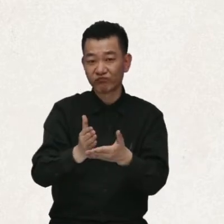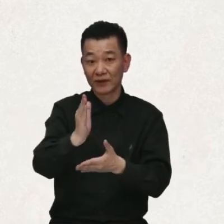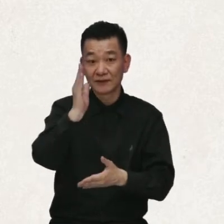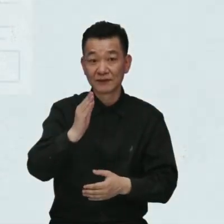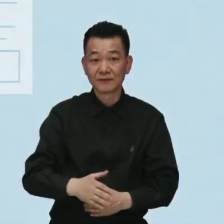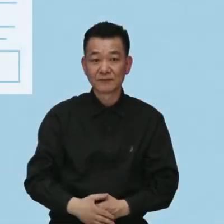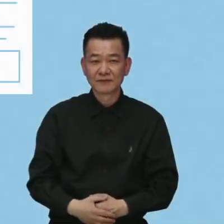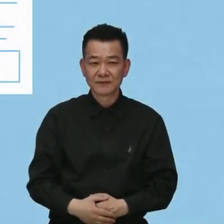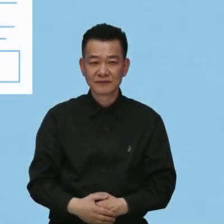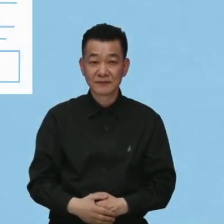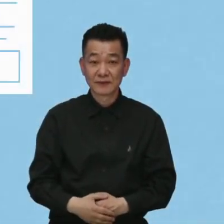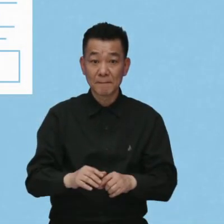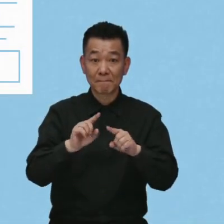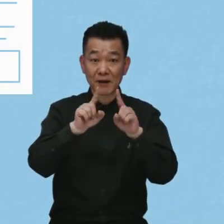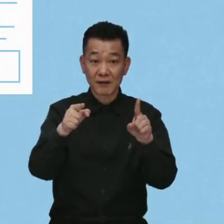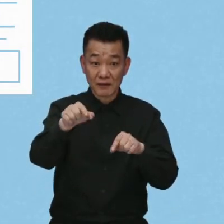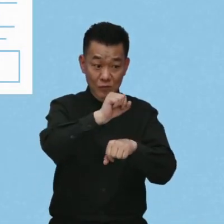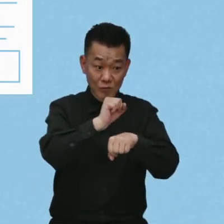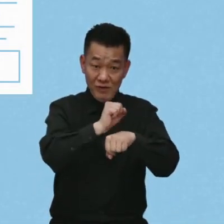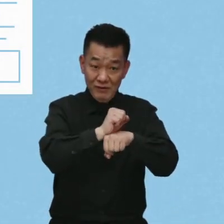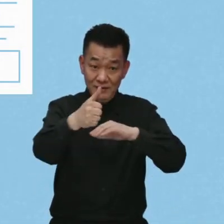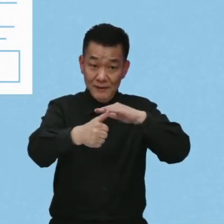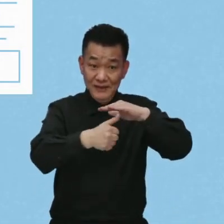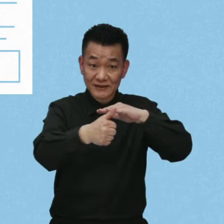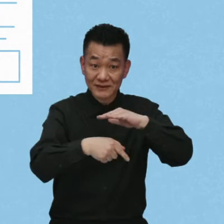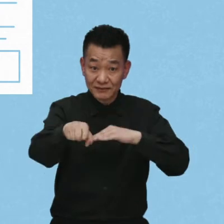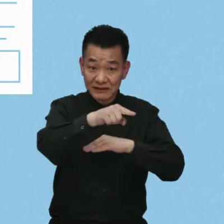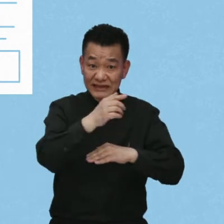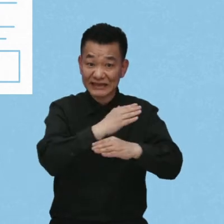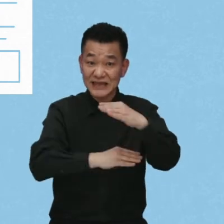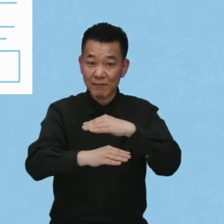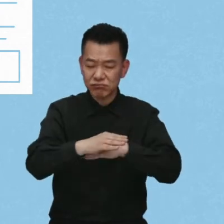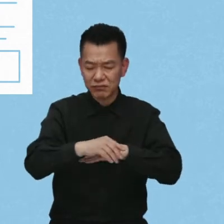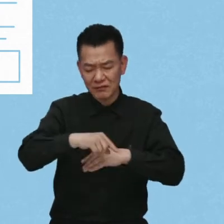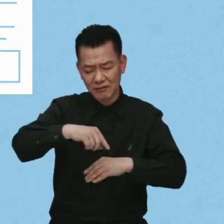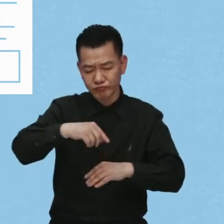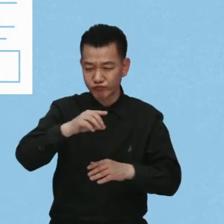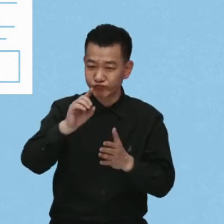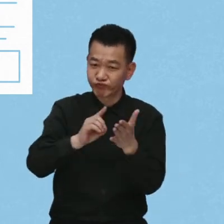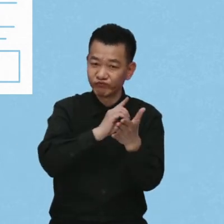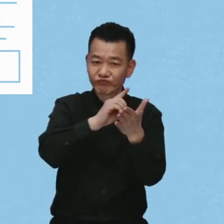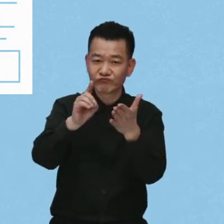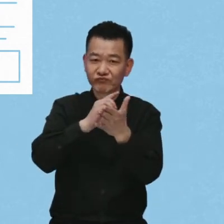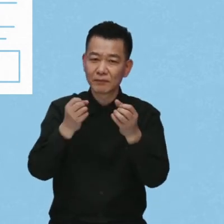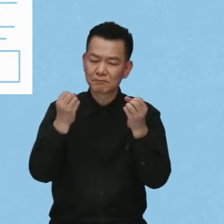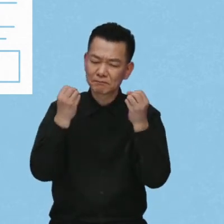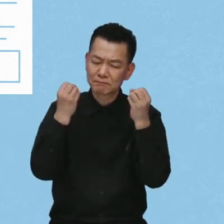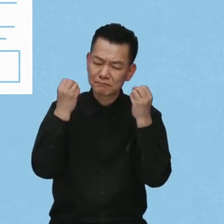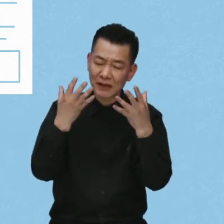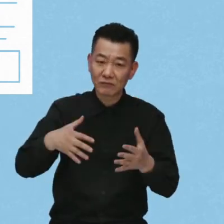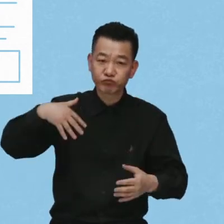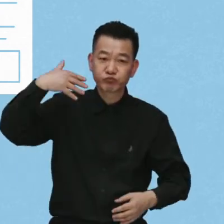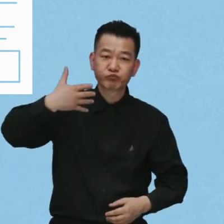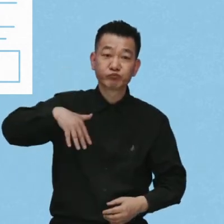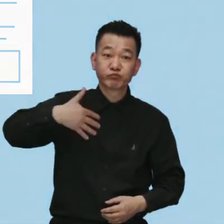work. But the discrimination of persons with disabilities is the most severe in the labor